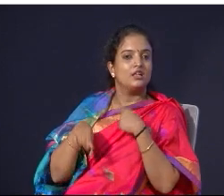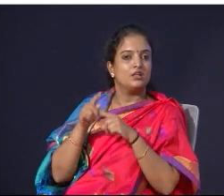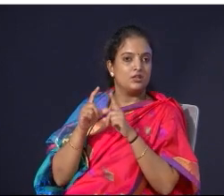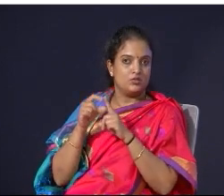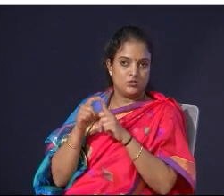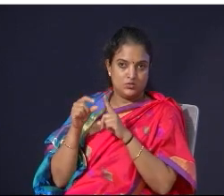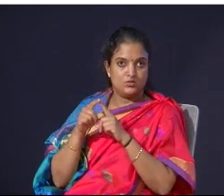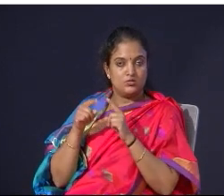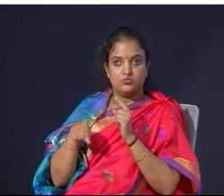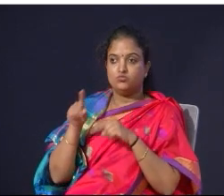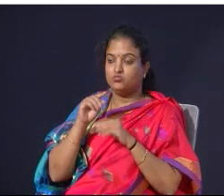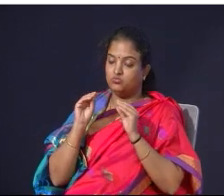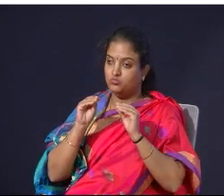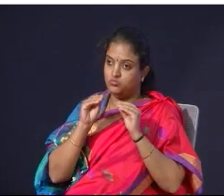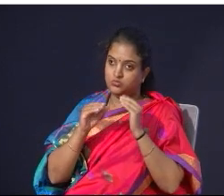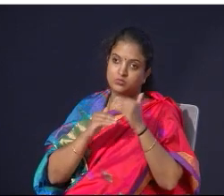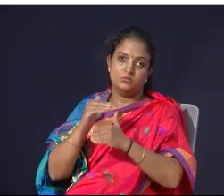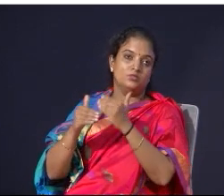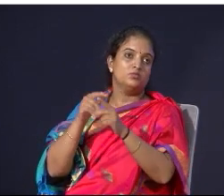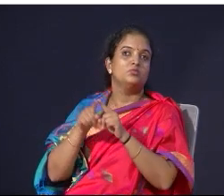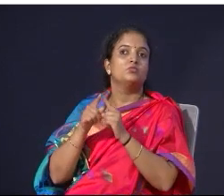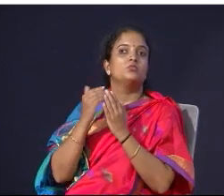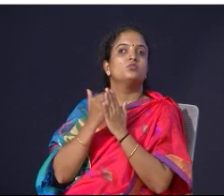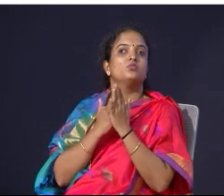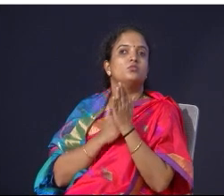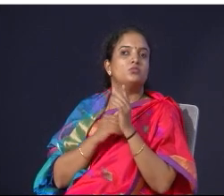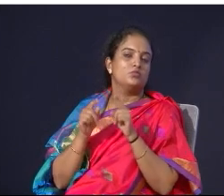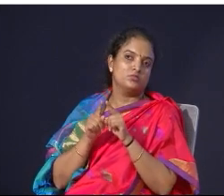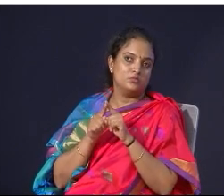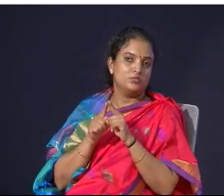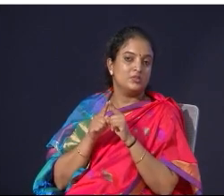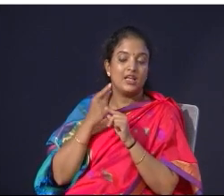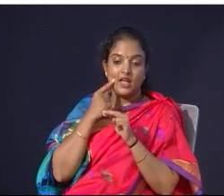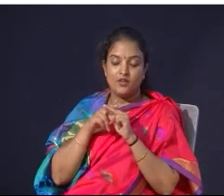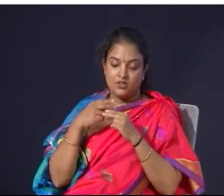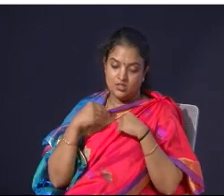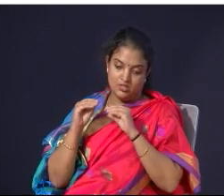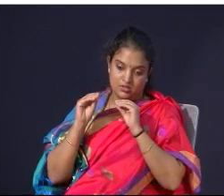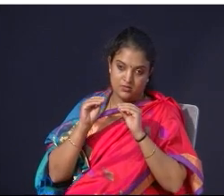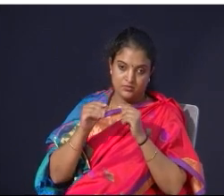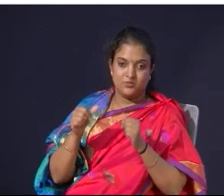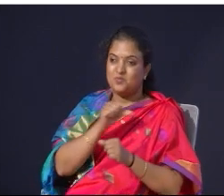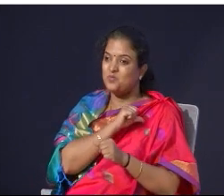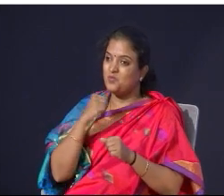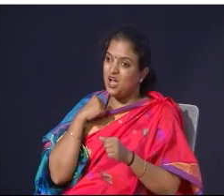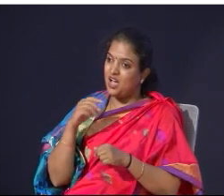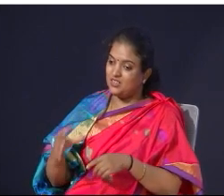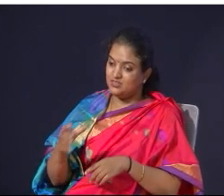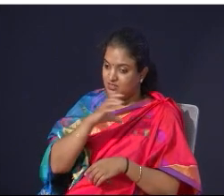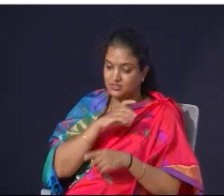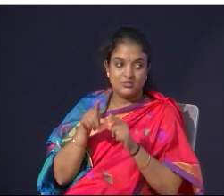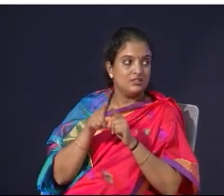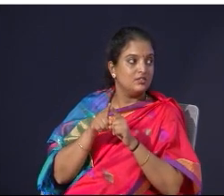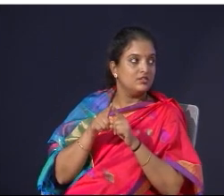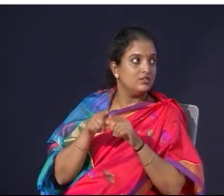all these have to be taught in the vision utilization program. Daily living skills. Suppose we are teaching the child to have bath. So if the